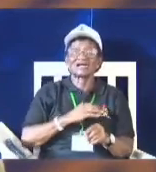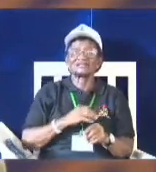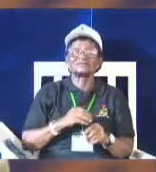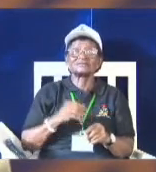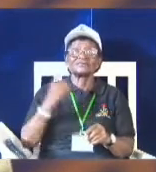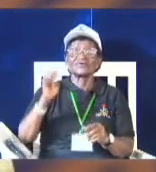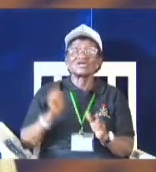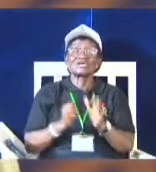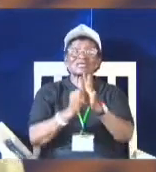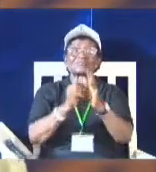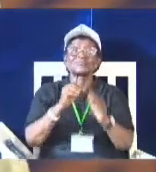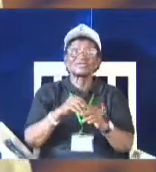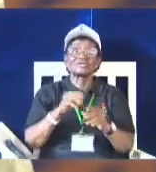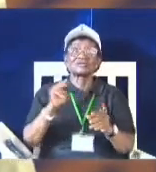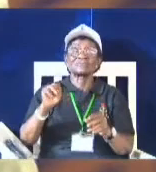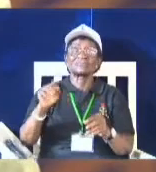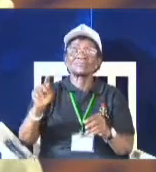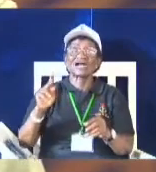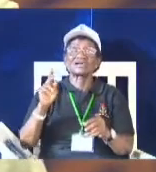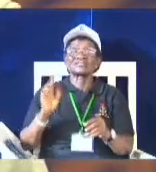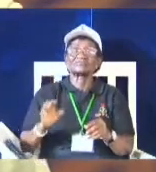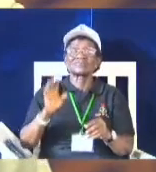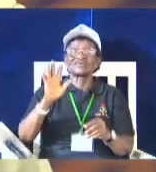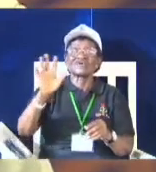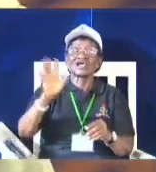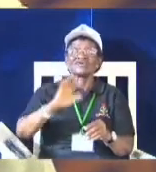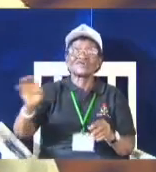For example, in Mark chapter 5 verse 5,